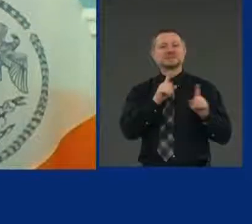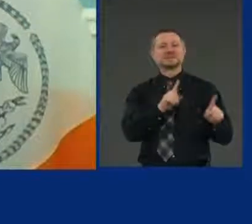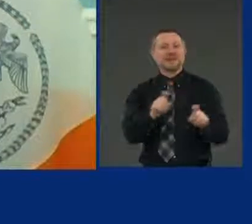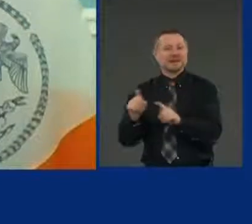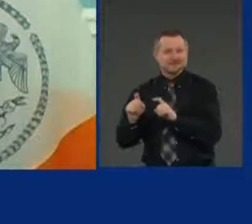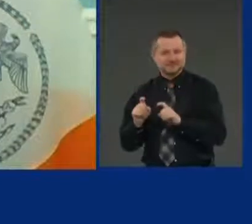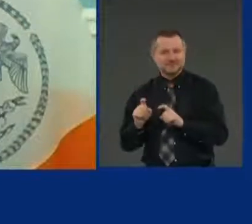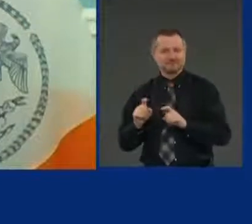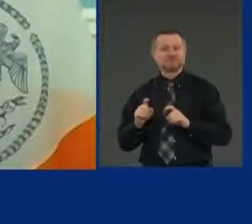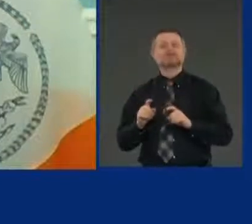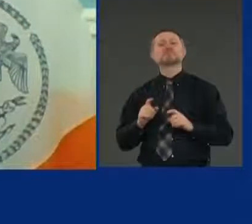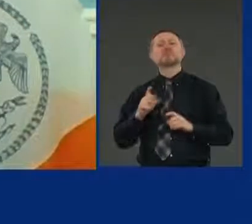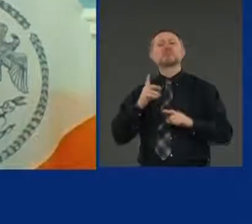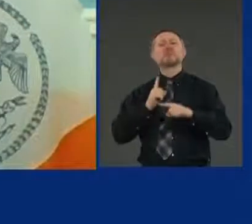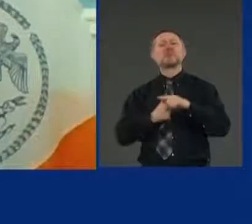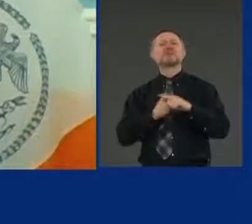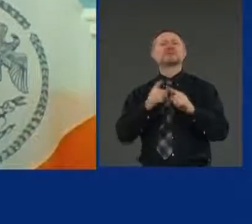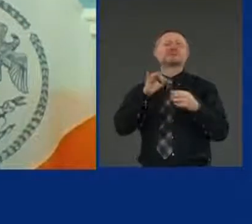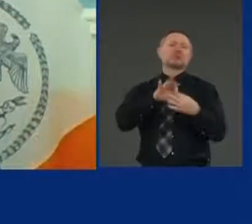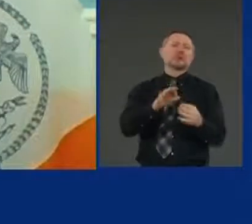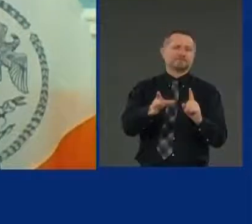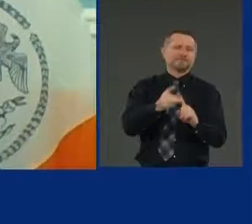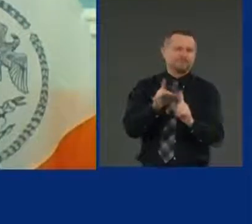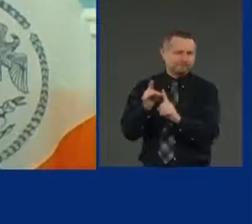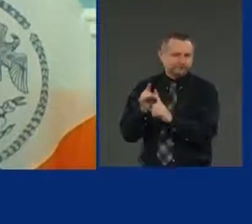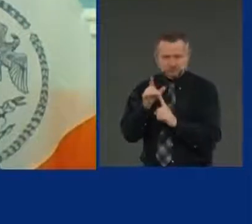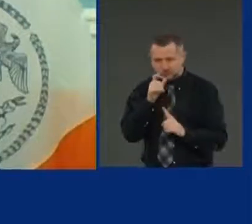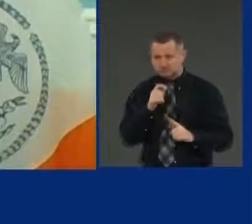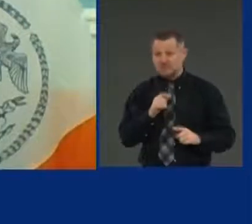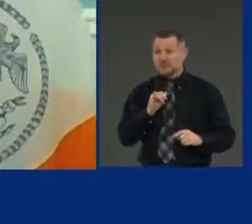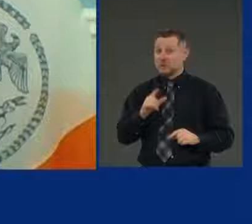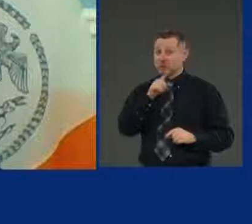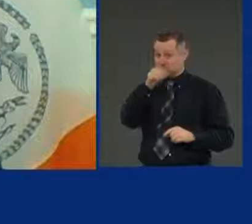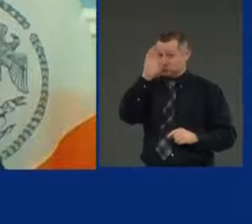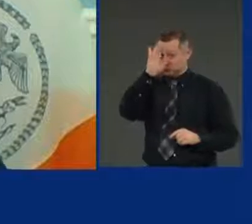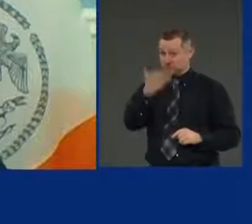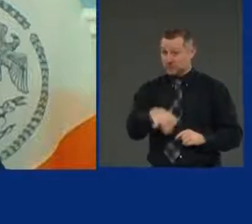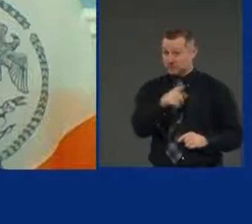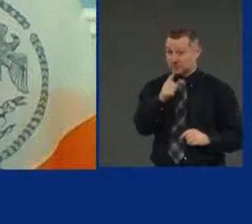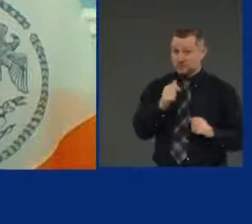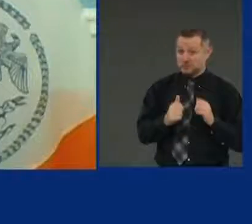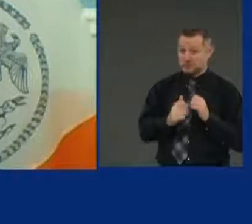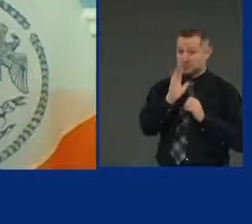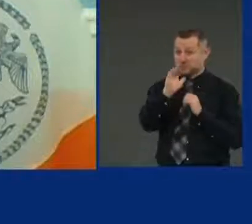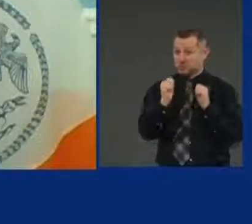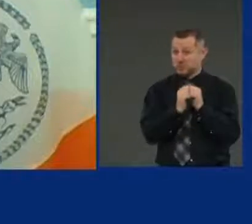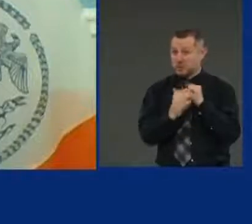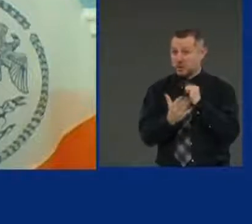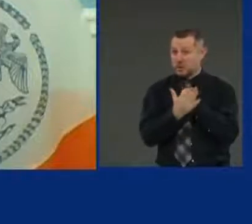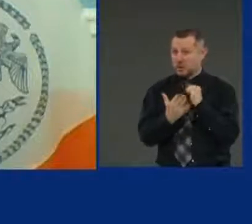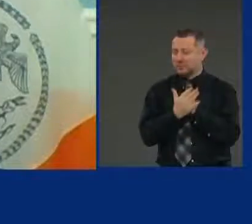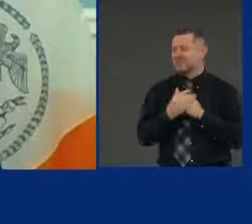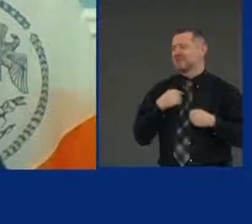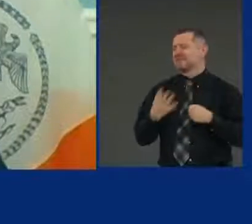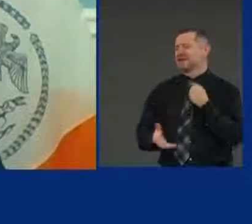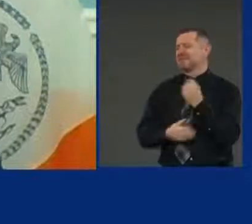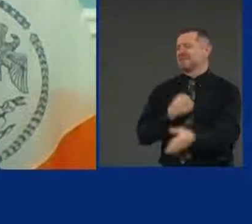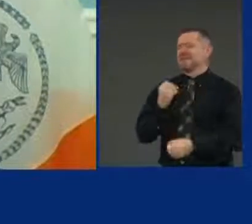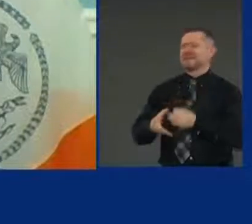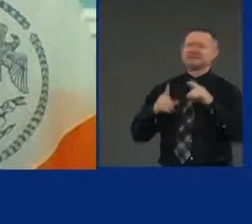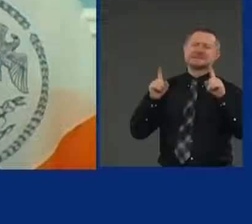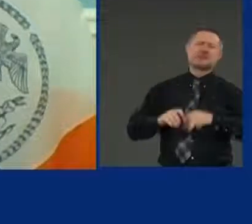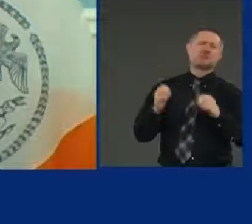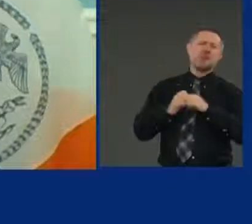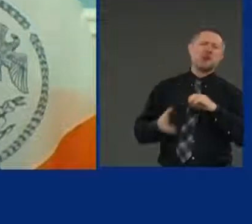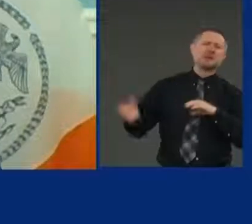testing a positive result for the people taking those tests. And Governor, as you know, with your help, we've all been doing more and more testing every day, literally